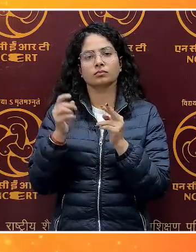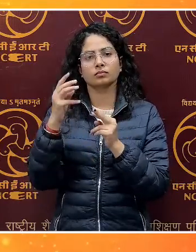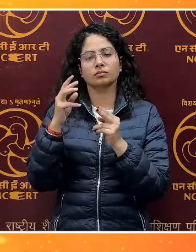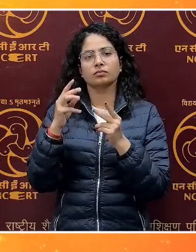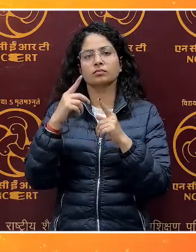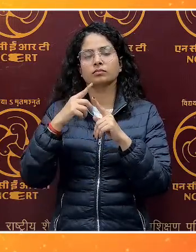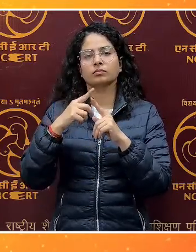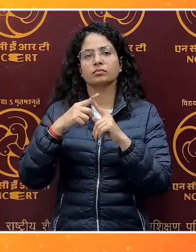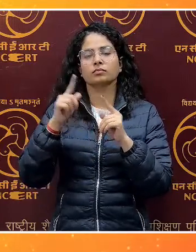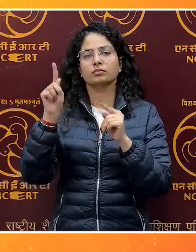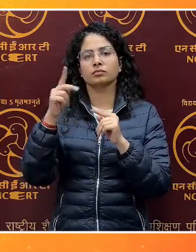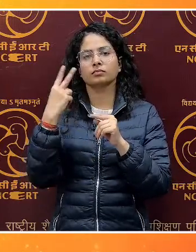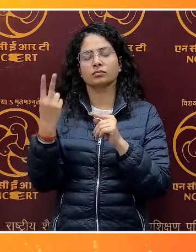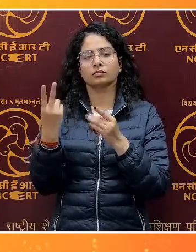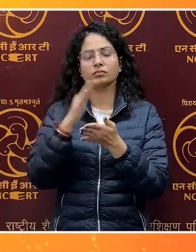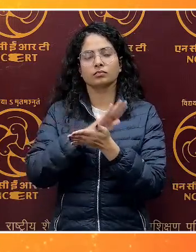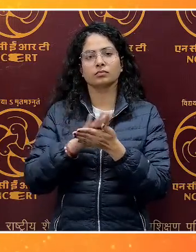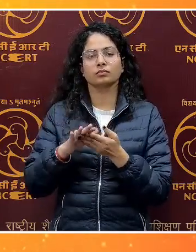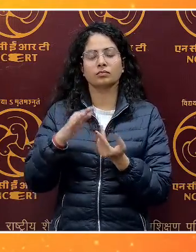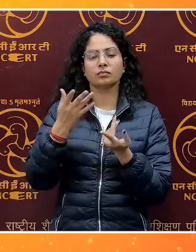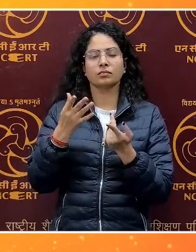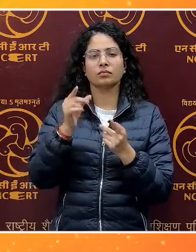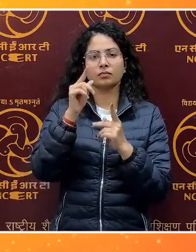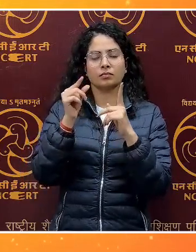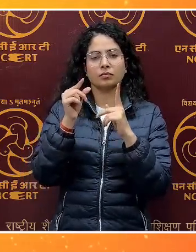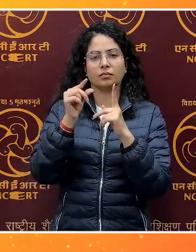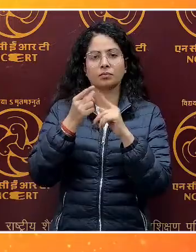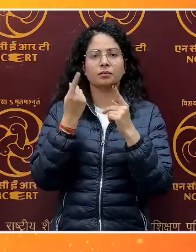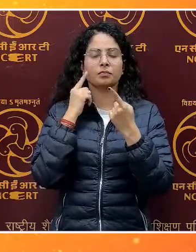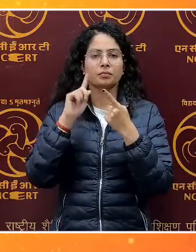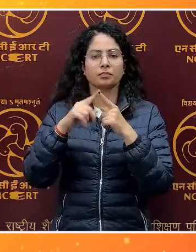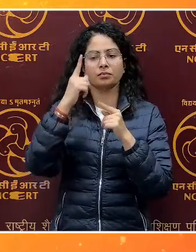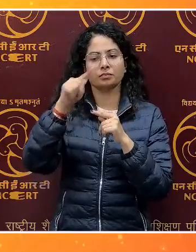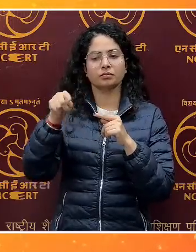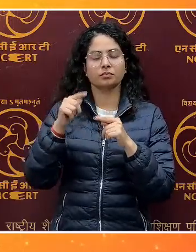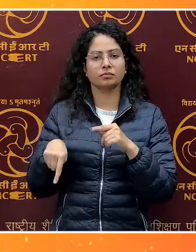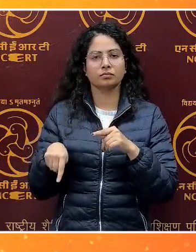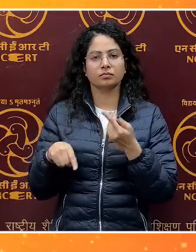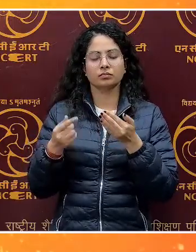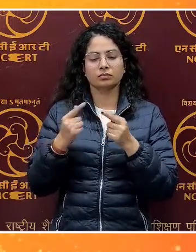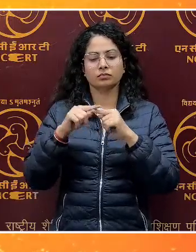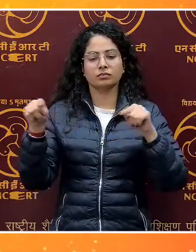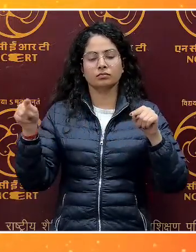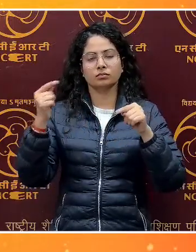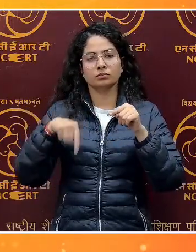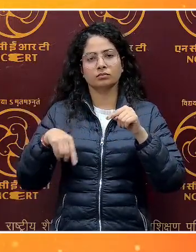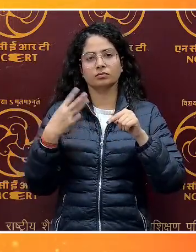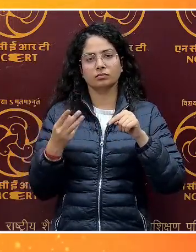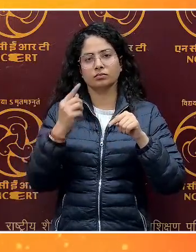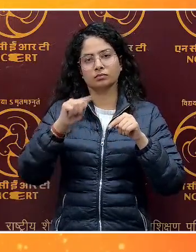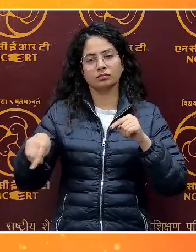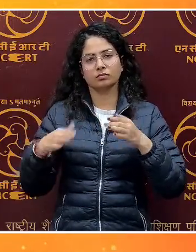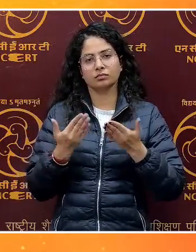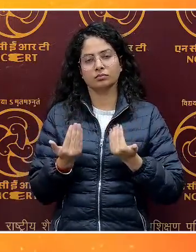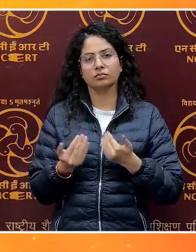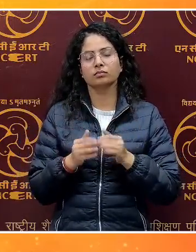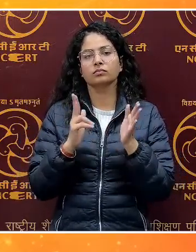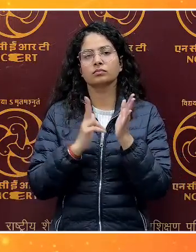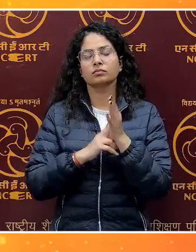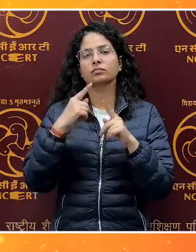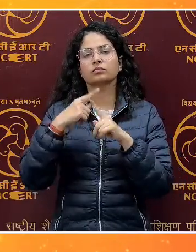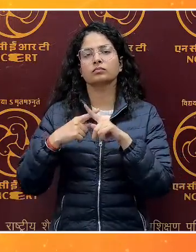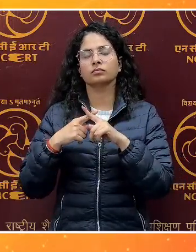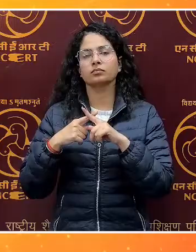So, pi gets cancelled on both the sides, 3 in the denominator also we can cancel out, and we have n